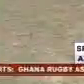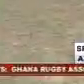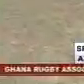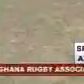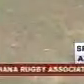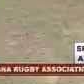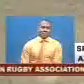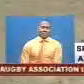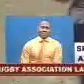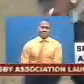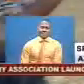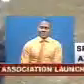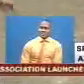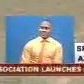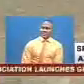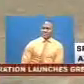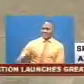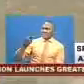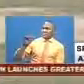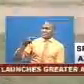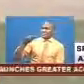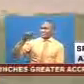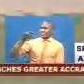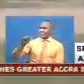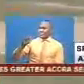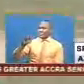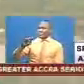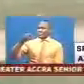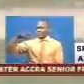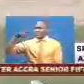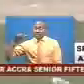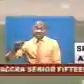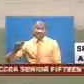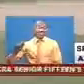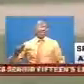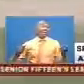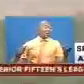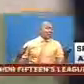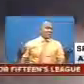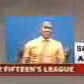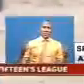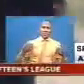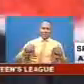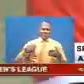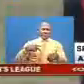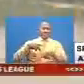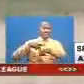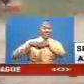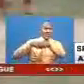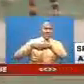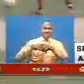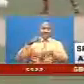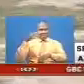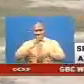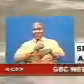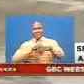In the final match, Abekuase had the opportunity to take the lead when they were awarded a penalty but missed